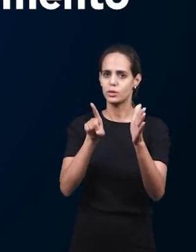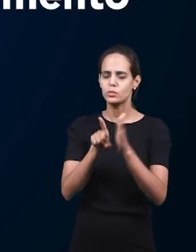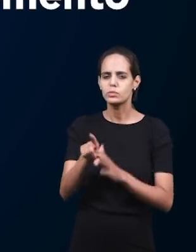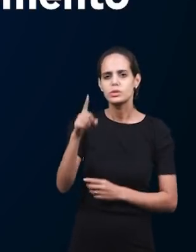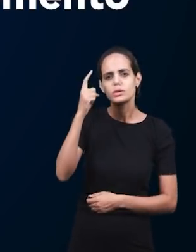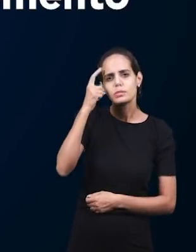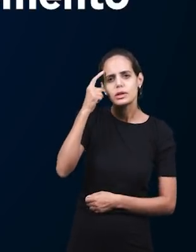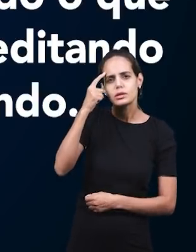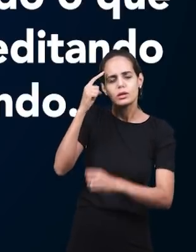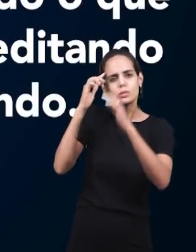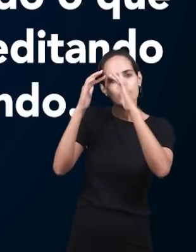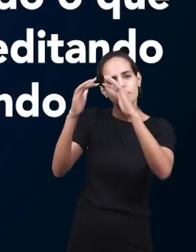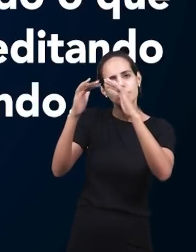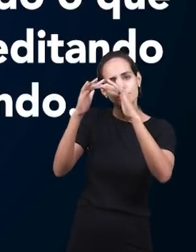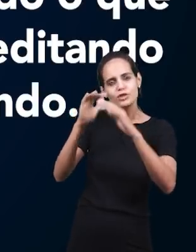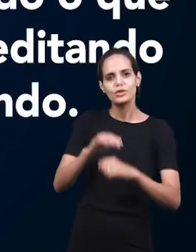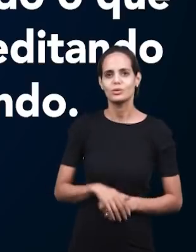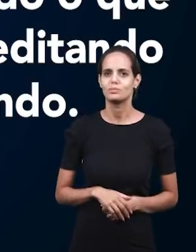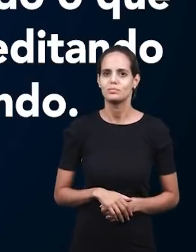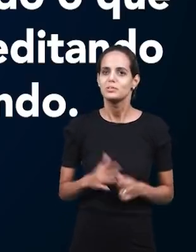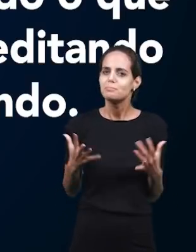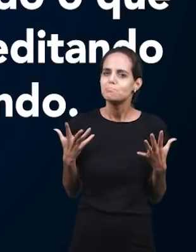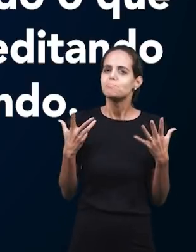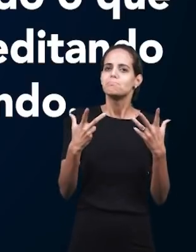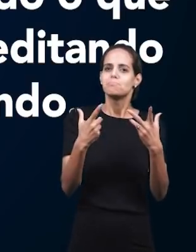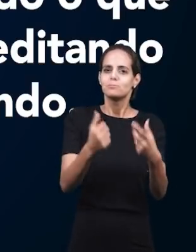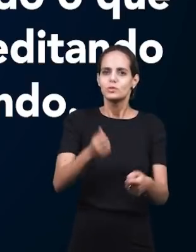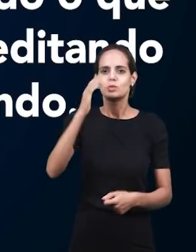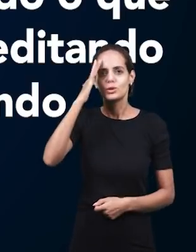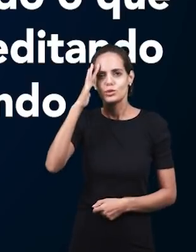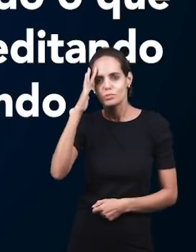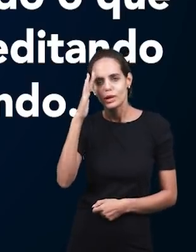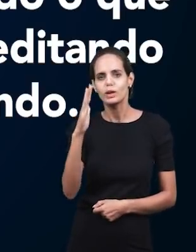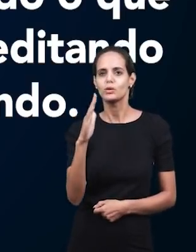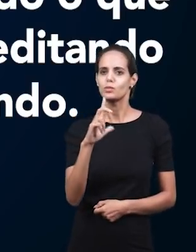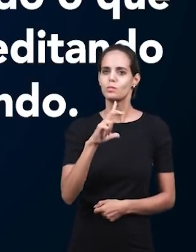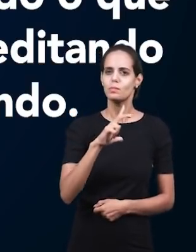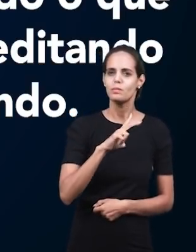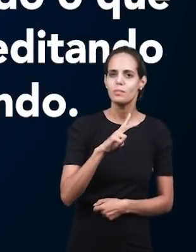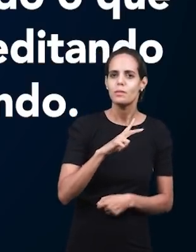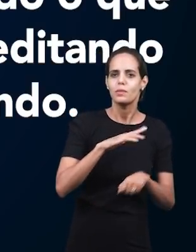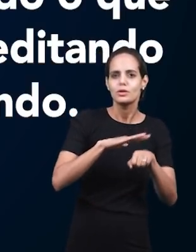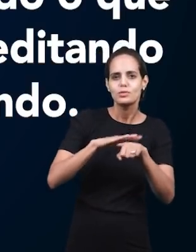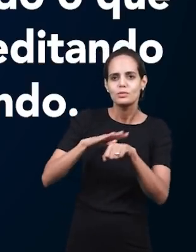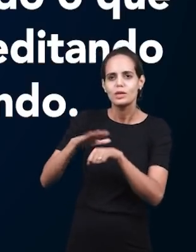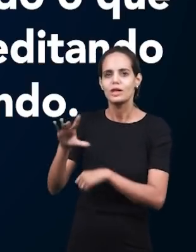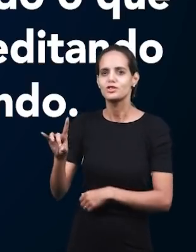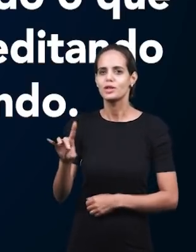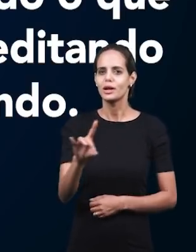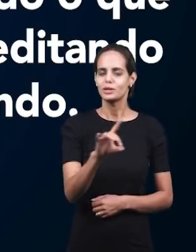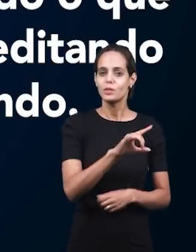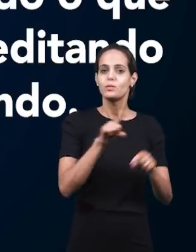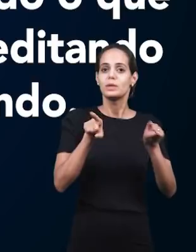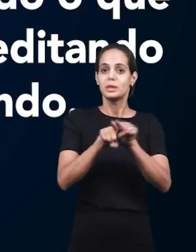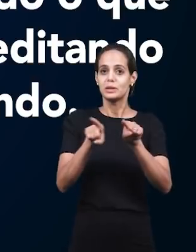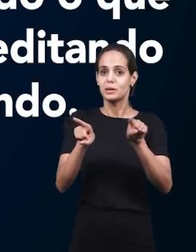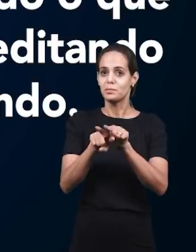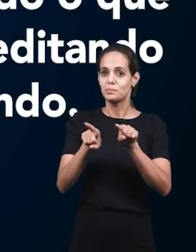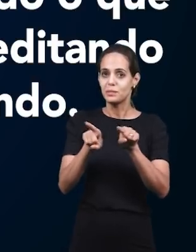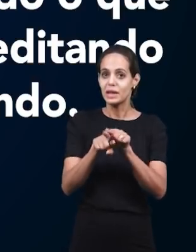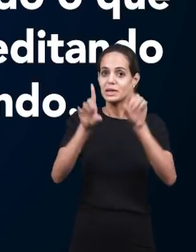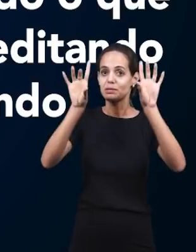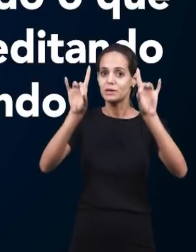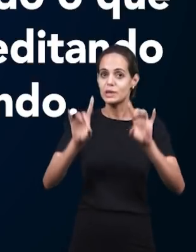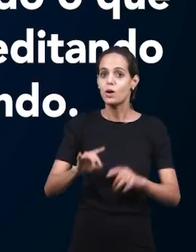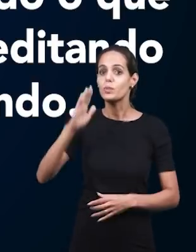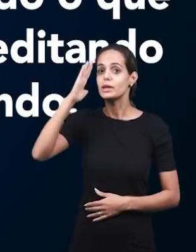particular time. It's been incredible, especially to see the understanding of salvation. And through this,